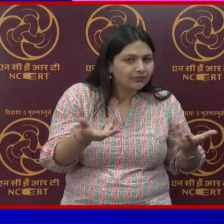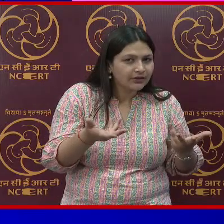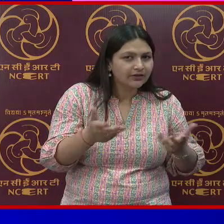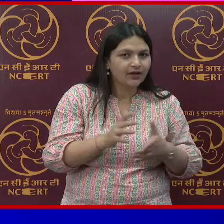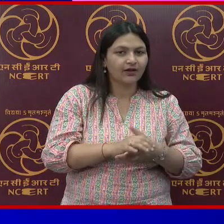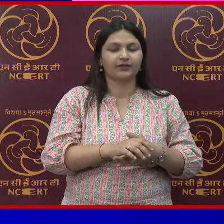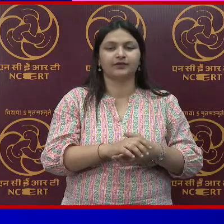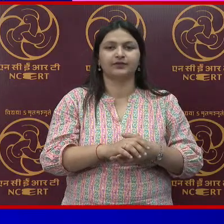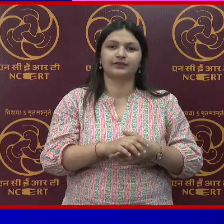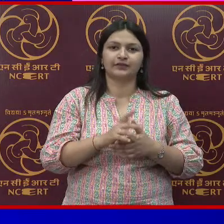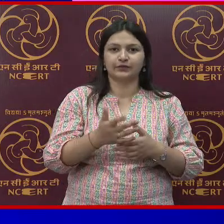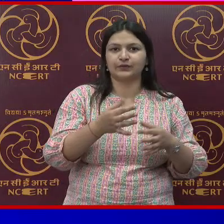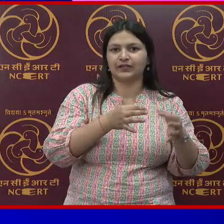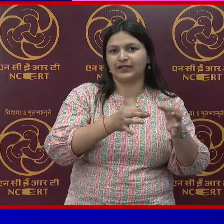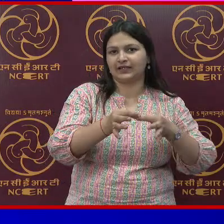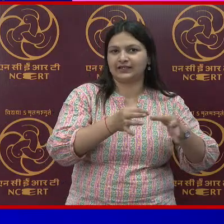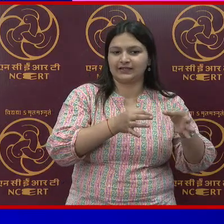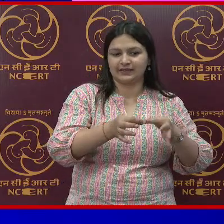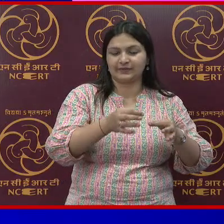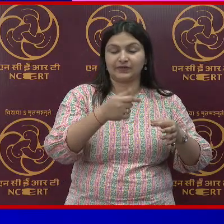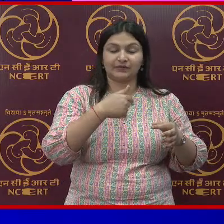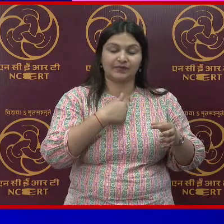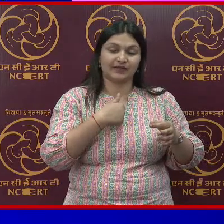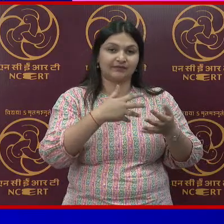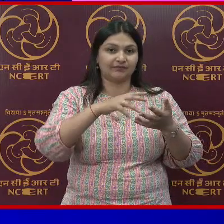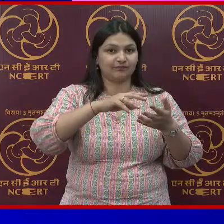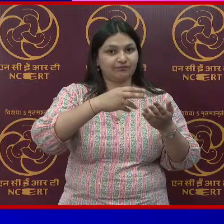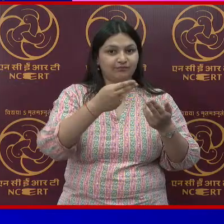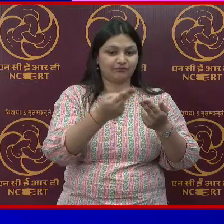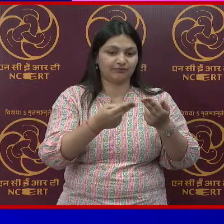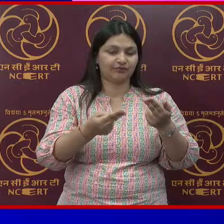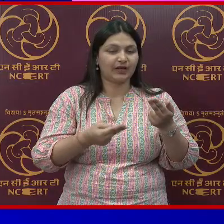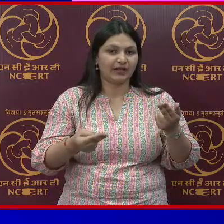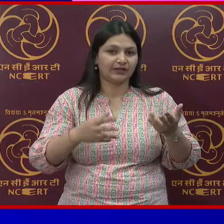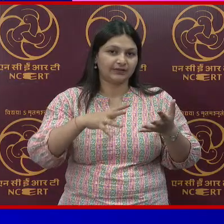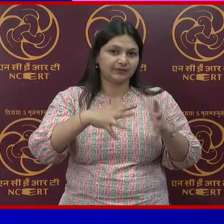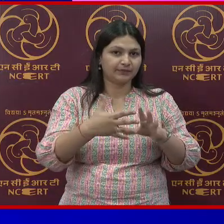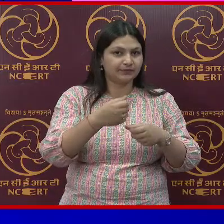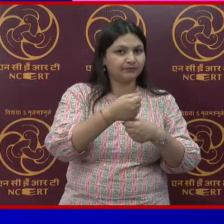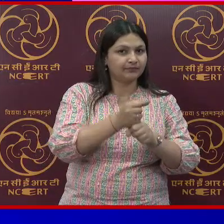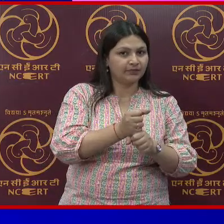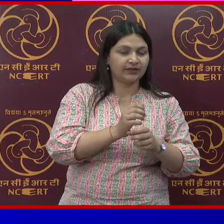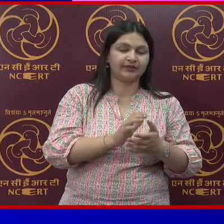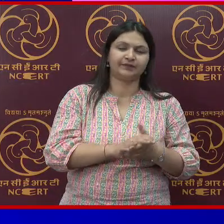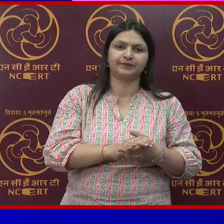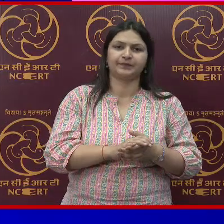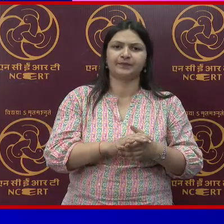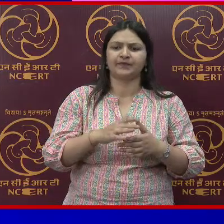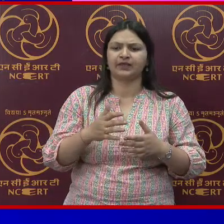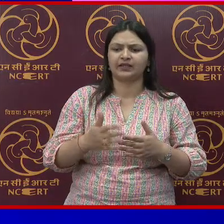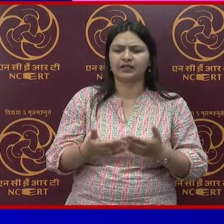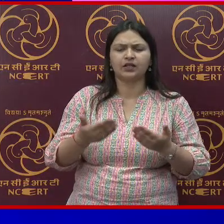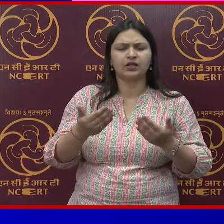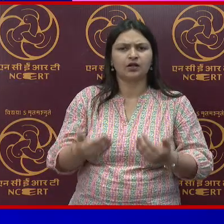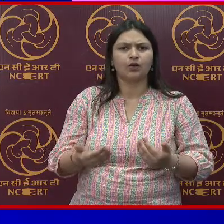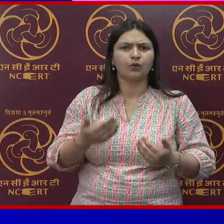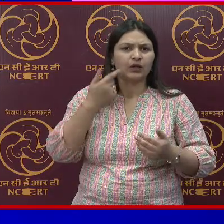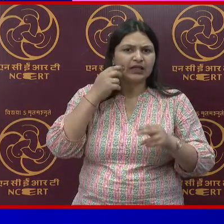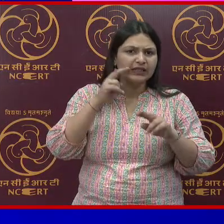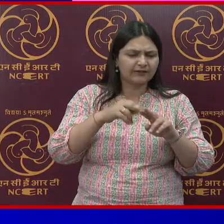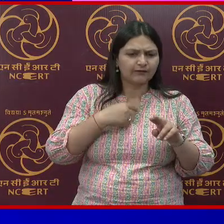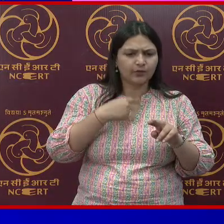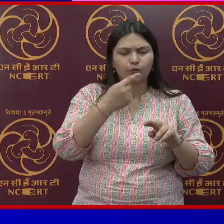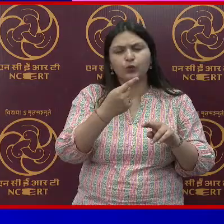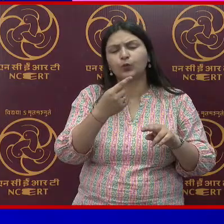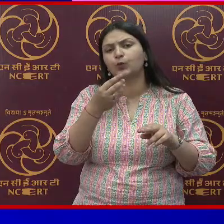very good. So you have explained how you have made it. Now I want you to talk about this fish. How many lines you can speak on this